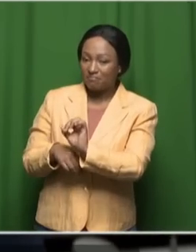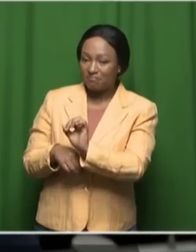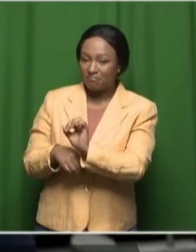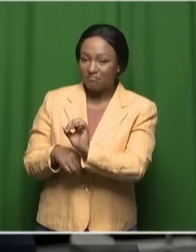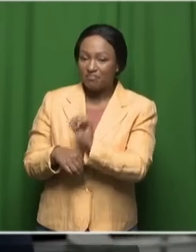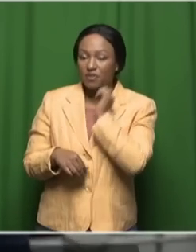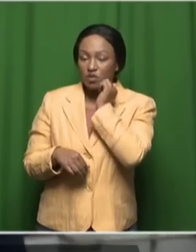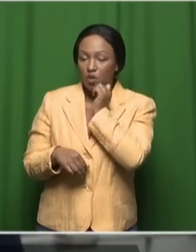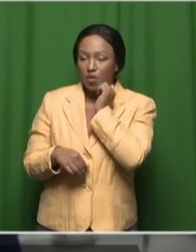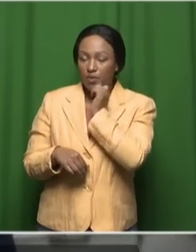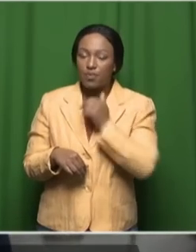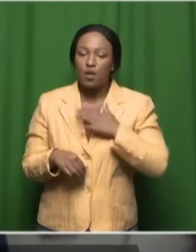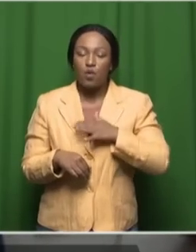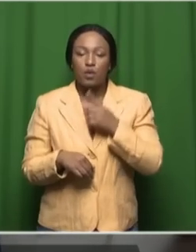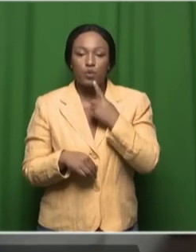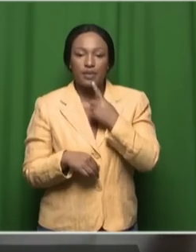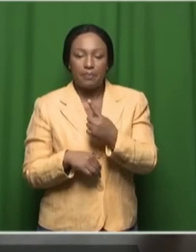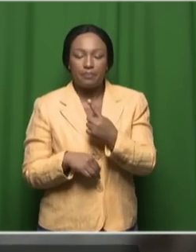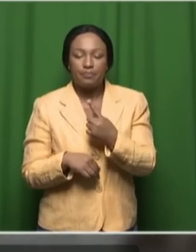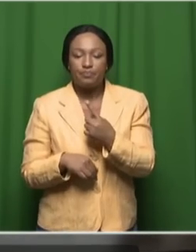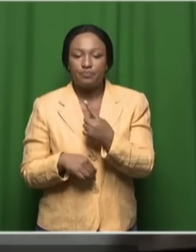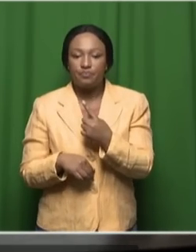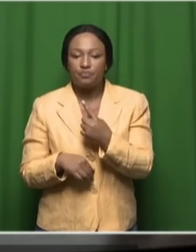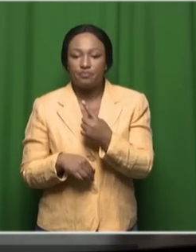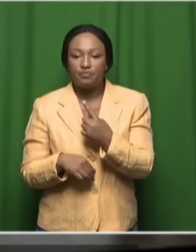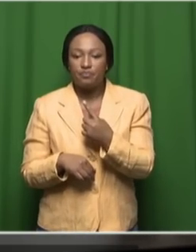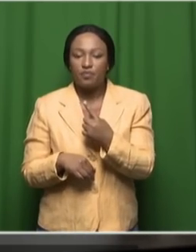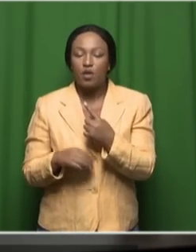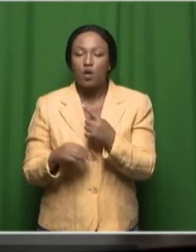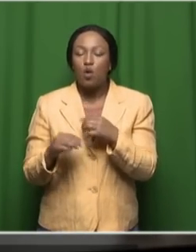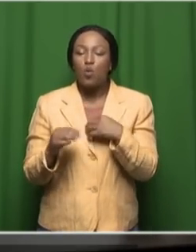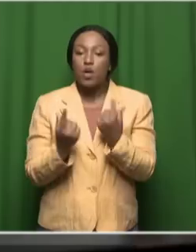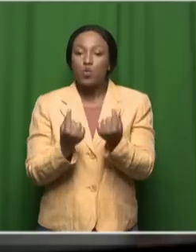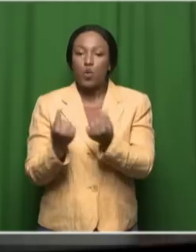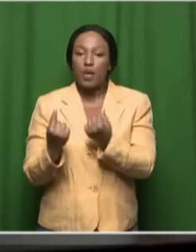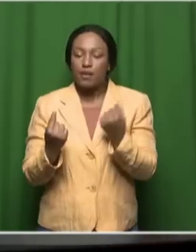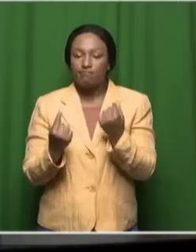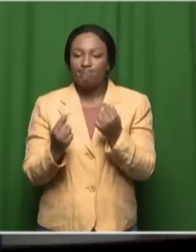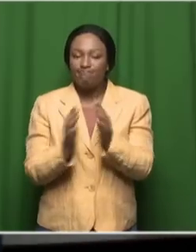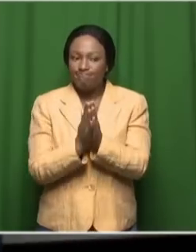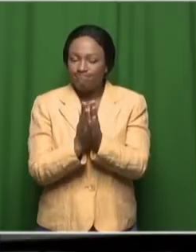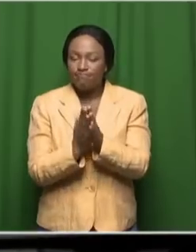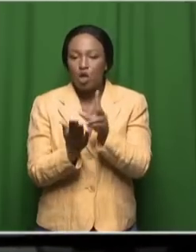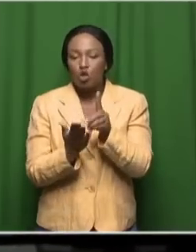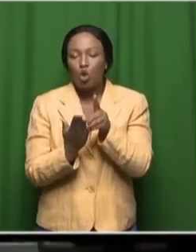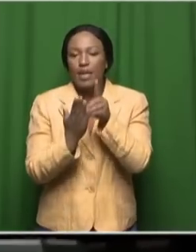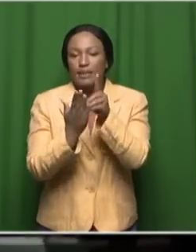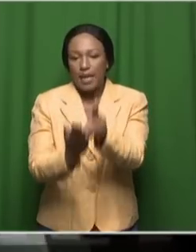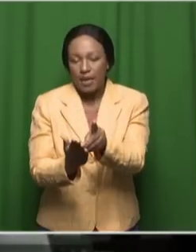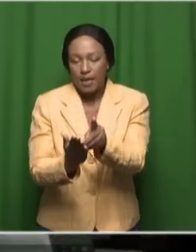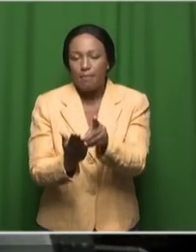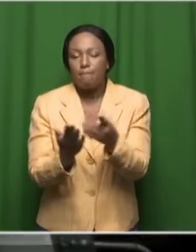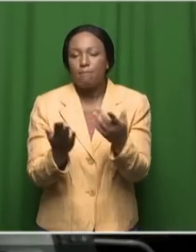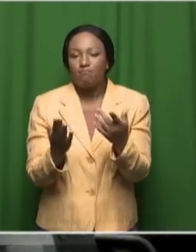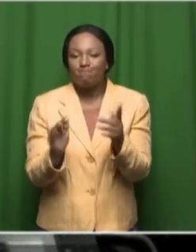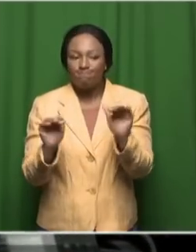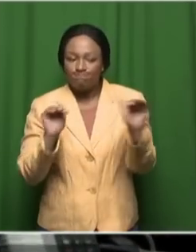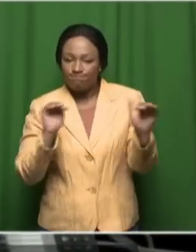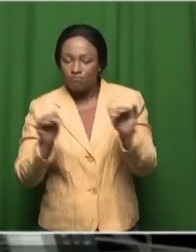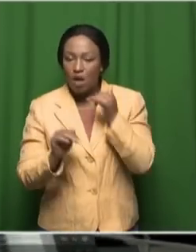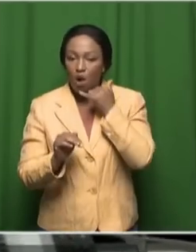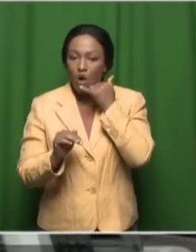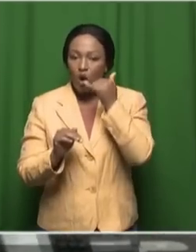sorry, I wanted to mention one other thing, that we are doing a drive for donations, and we do have a call line here